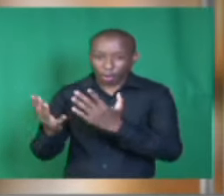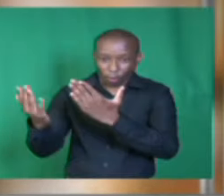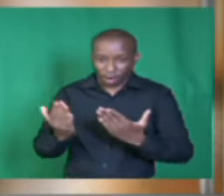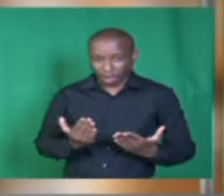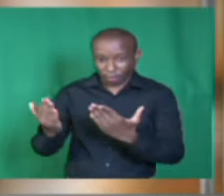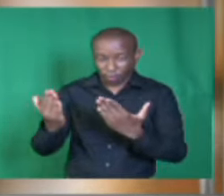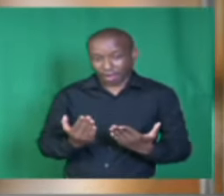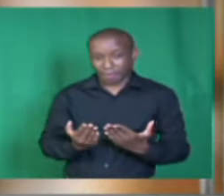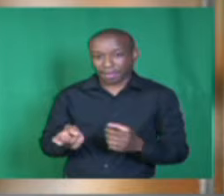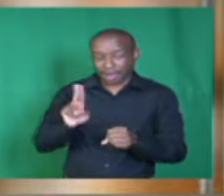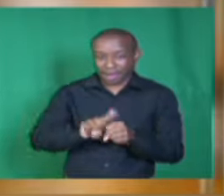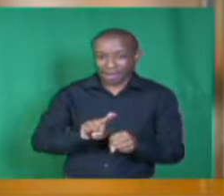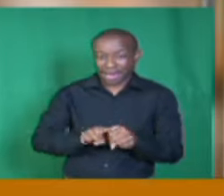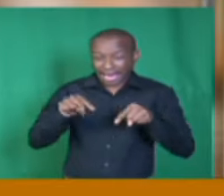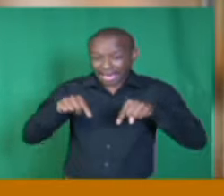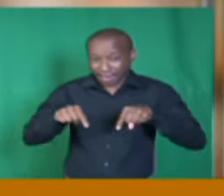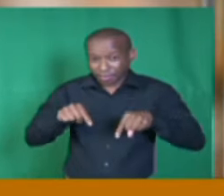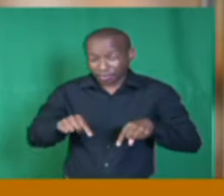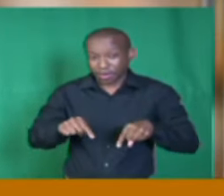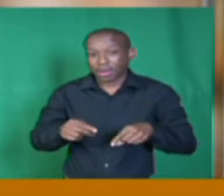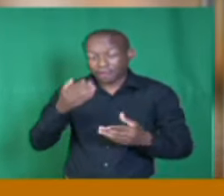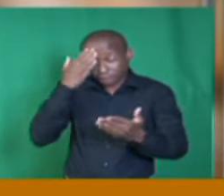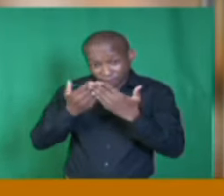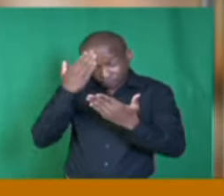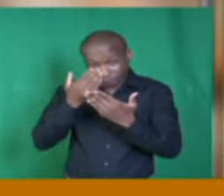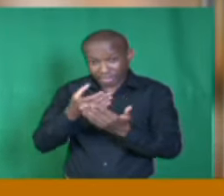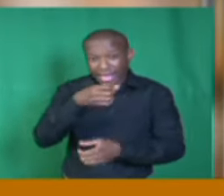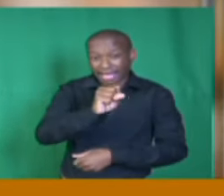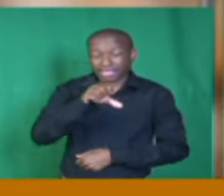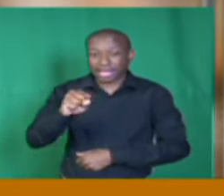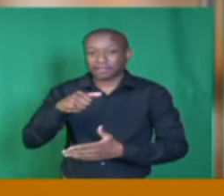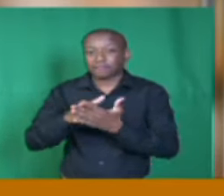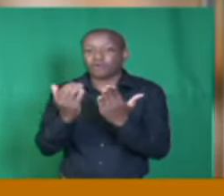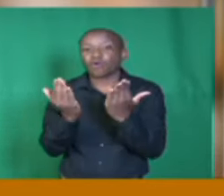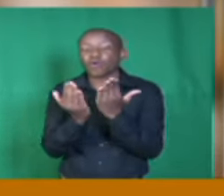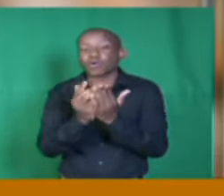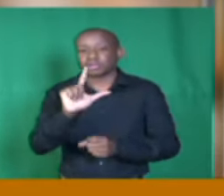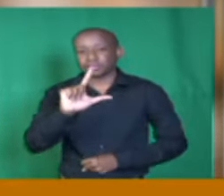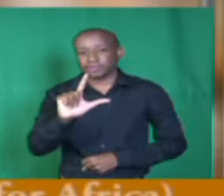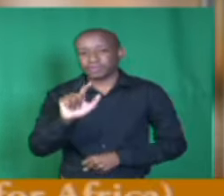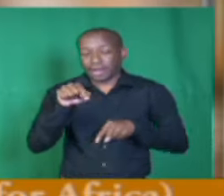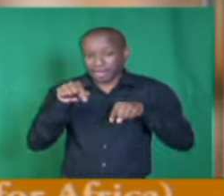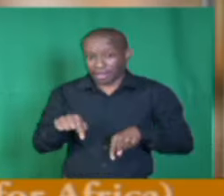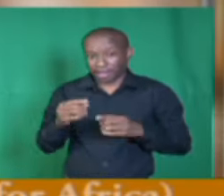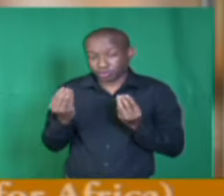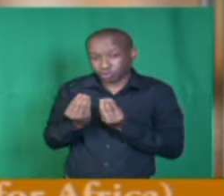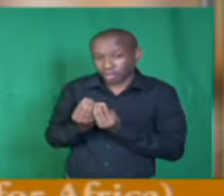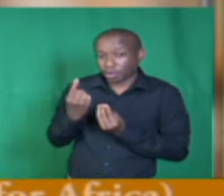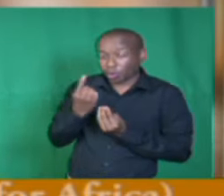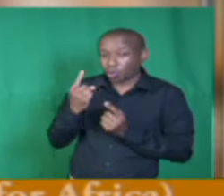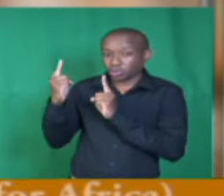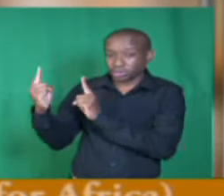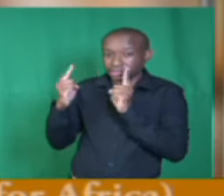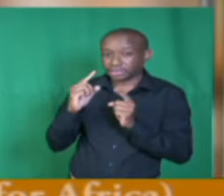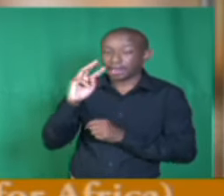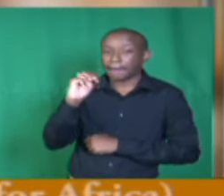Welcome back, dear viewer. Today we're going to be doing social studies for the grade 7 learners. And with me in studio right now is